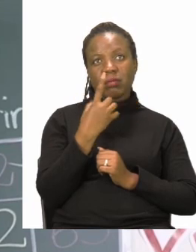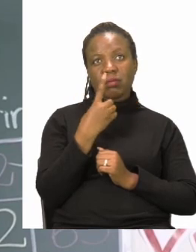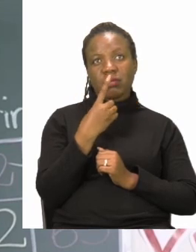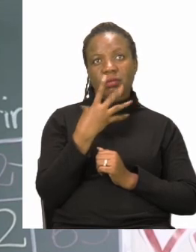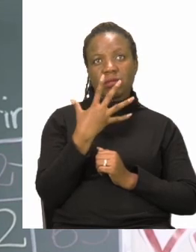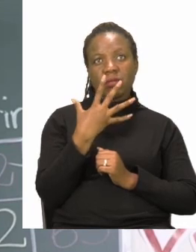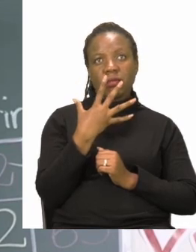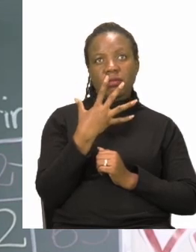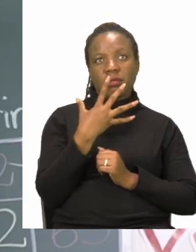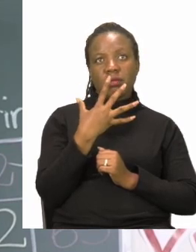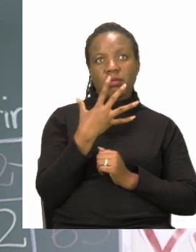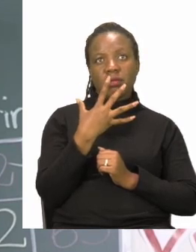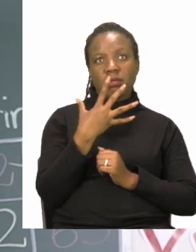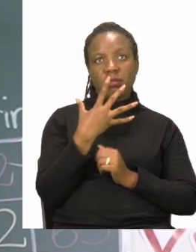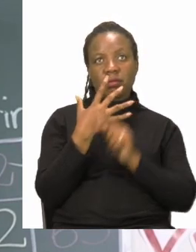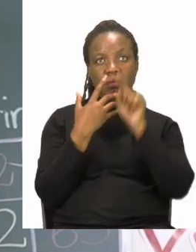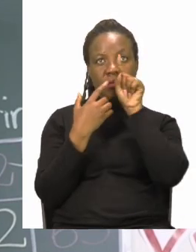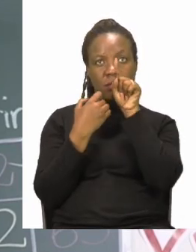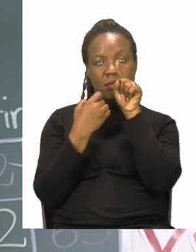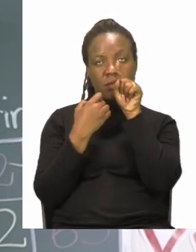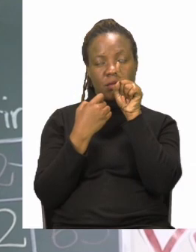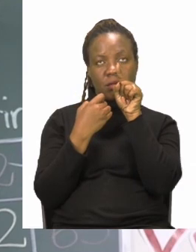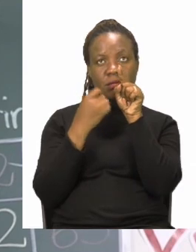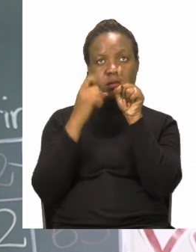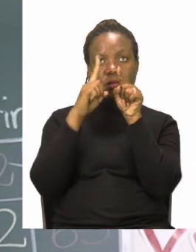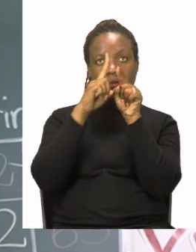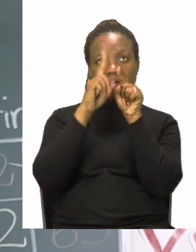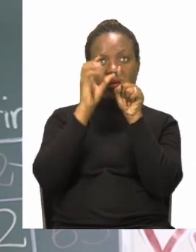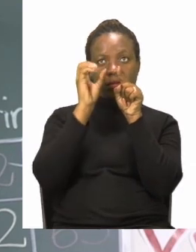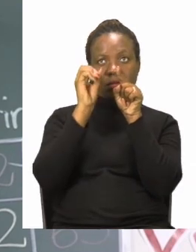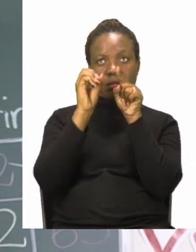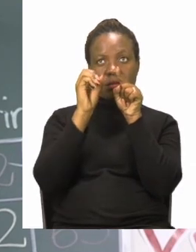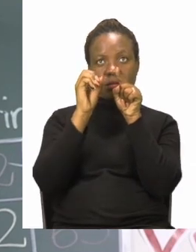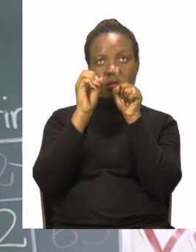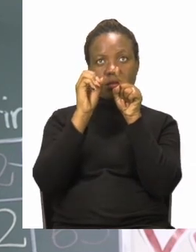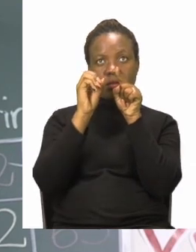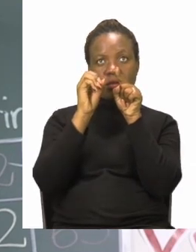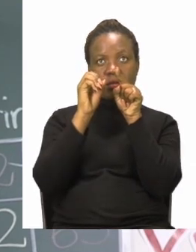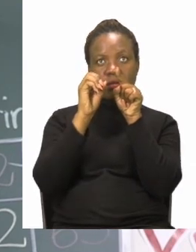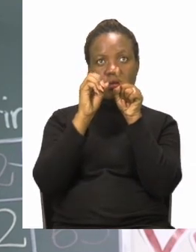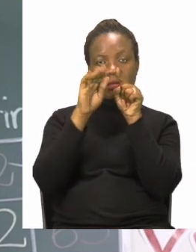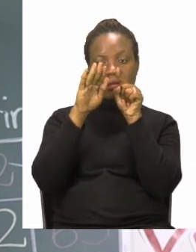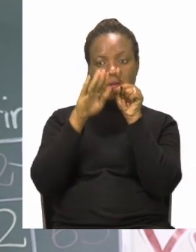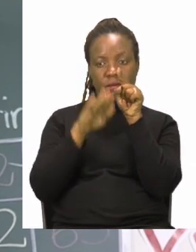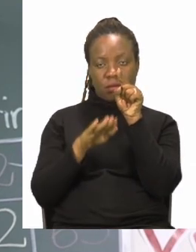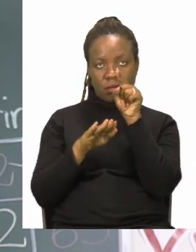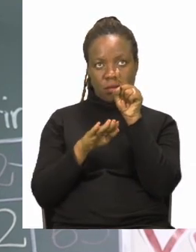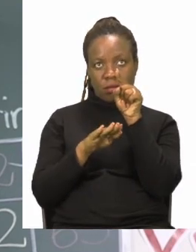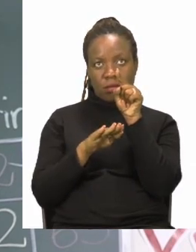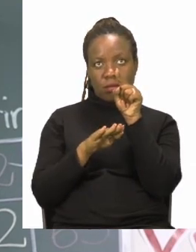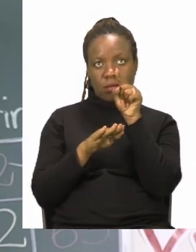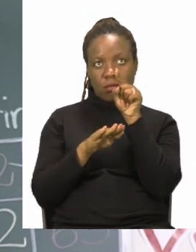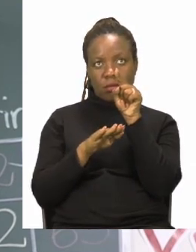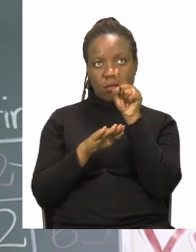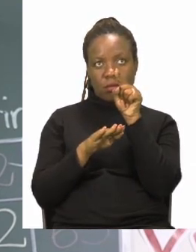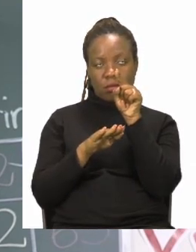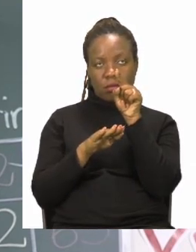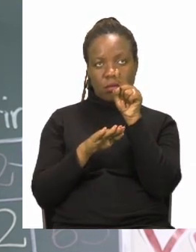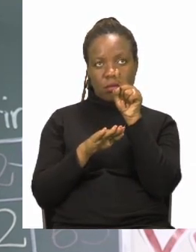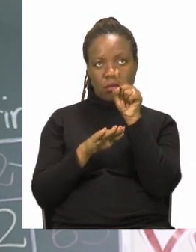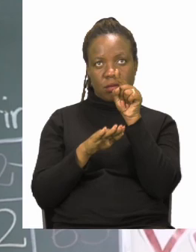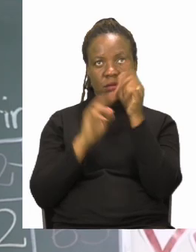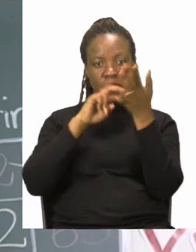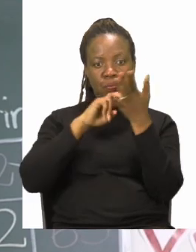15. If we fill the block on top, we have to fill in